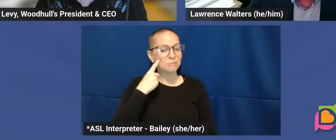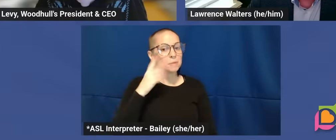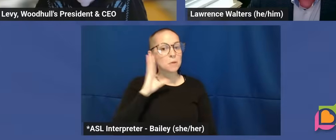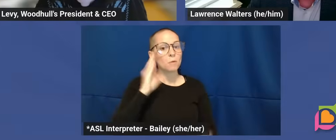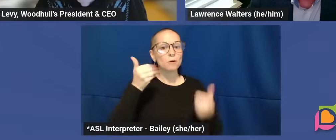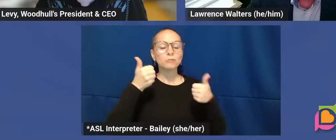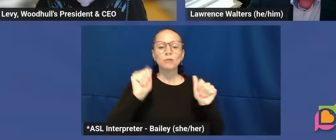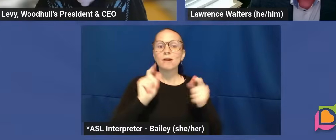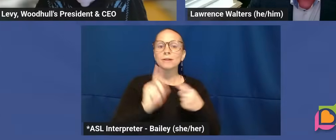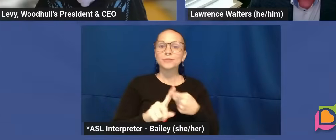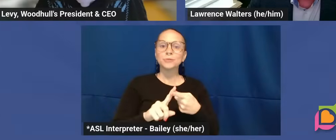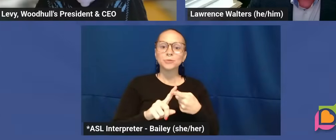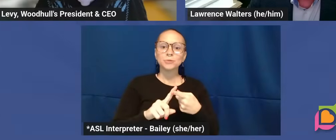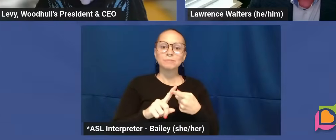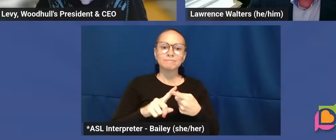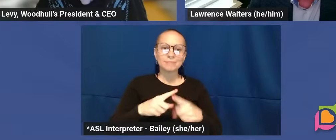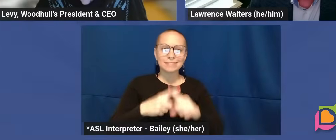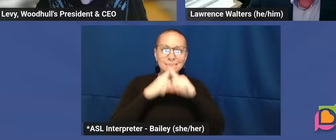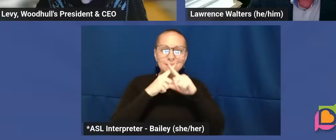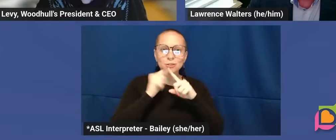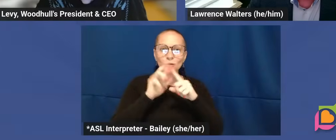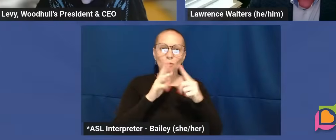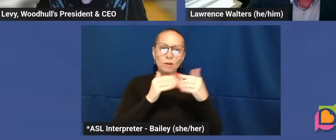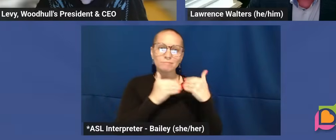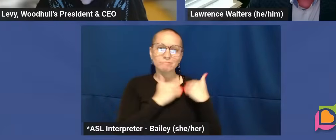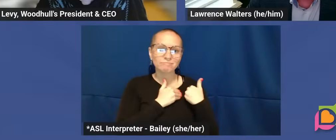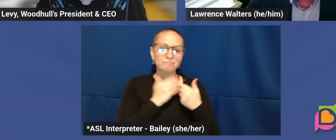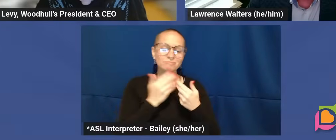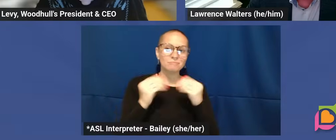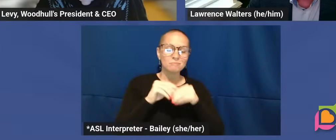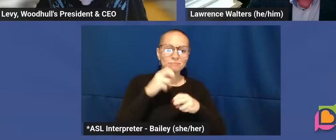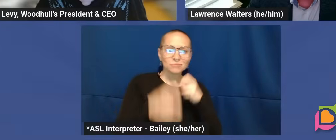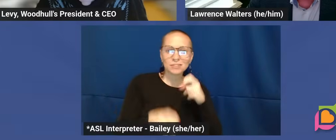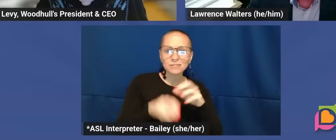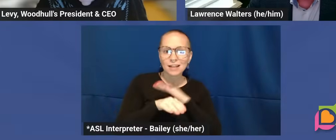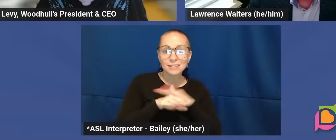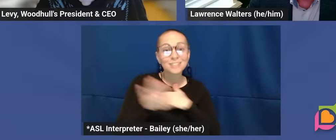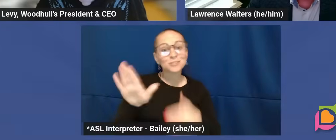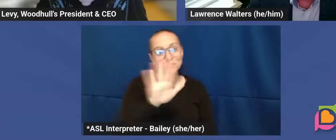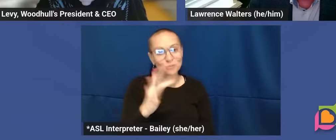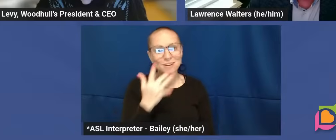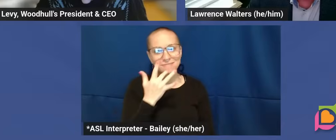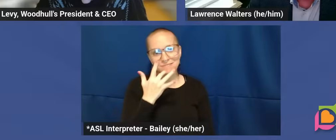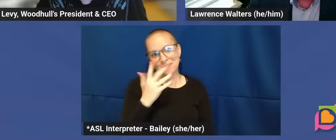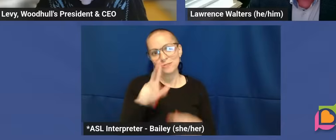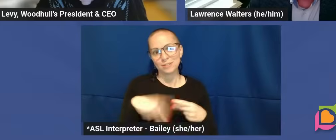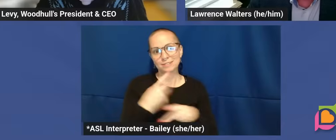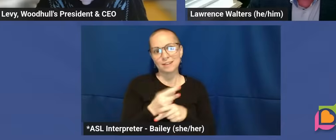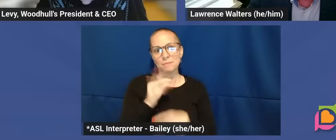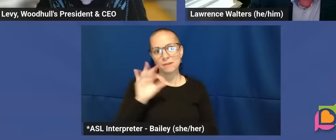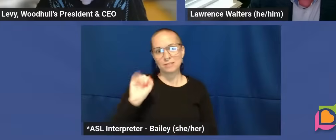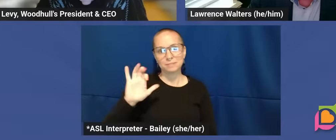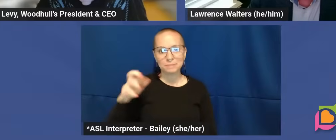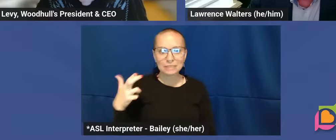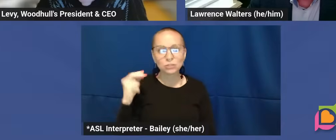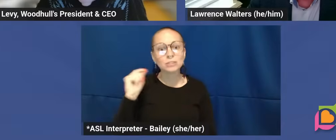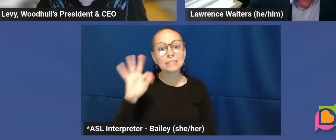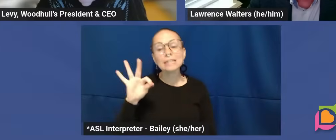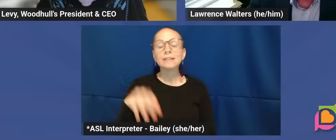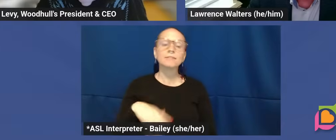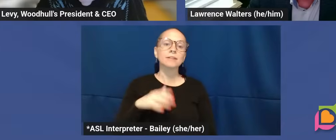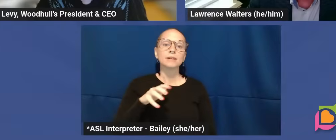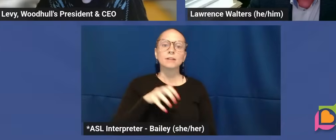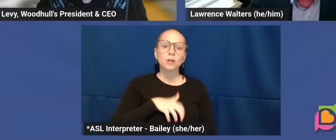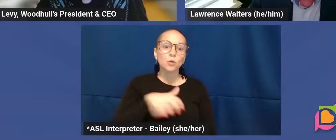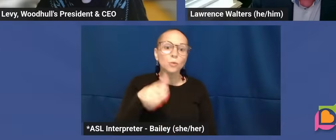try to censor or burden access to your favorite type of speech, whether that be on reproductive rights